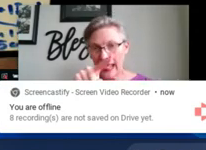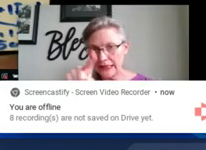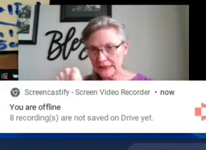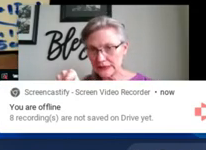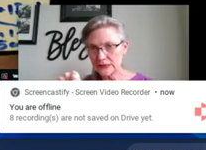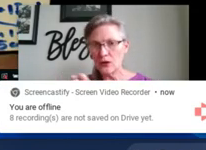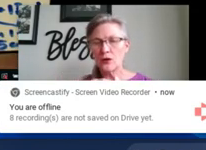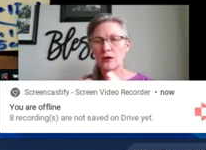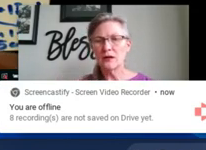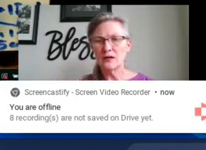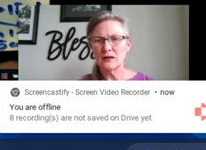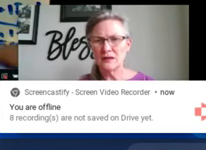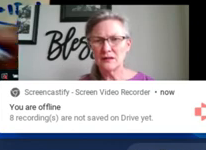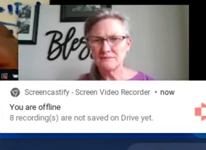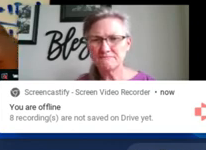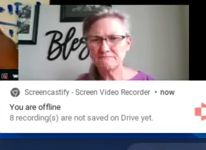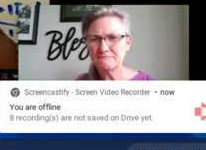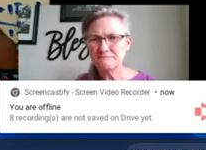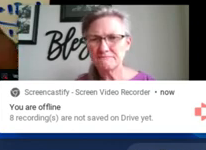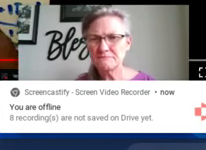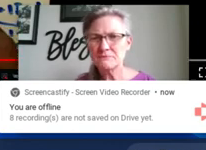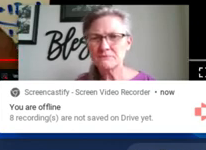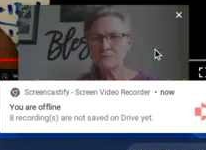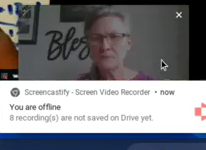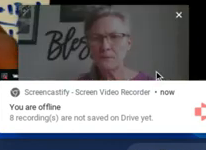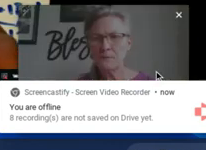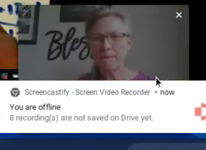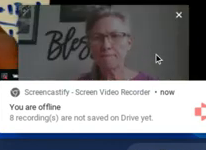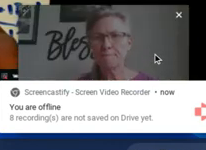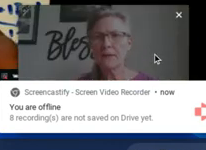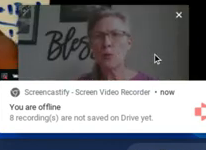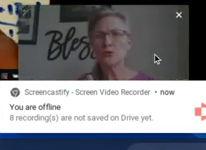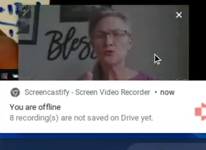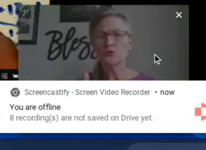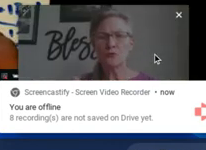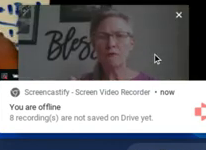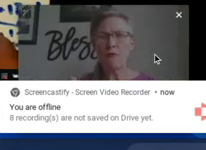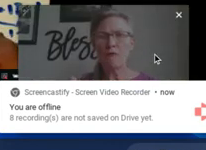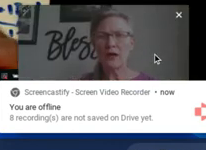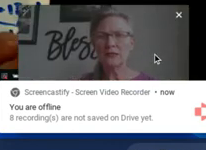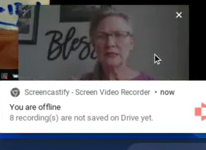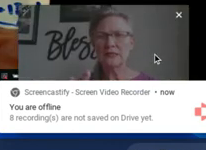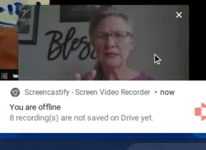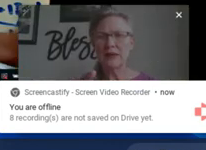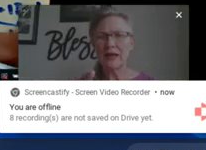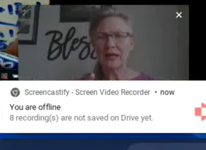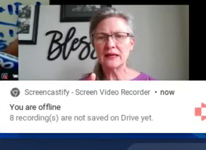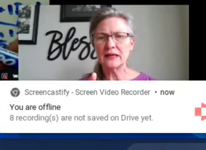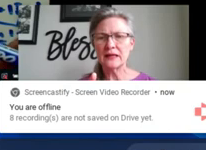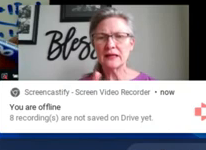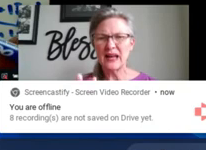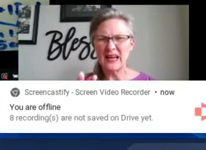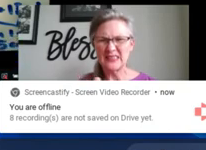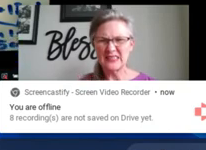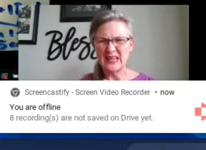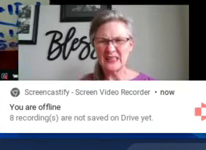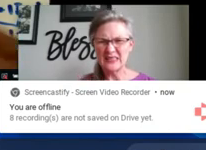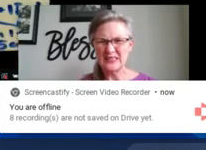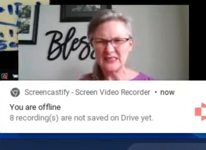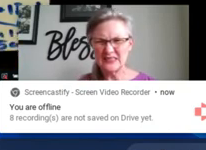data pieces. We'll get the same number each time. Let's count those X's. 1, 2, 3, 4, 5, 6, 7, 8, 9, 10, 11,